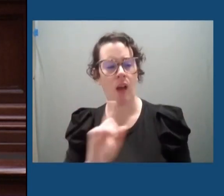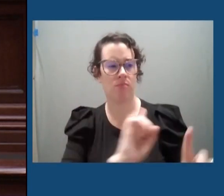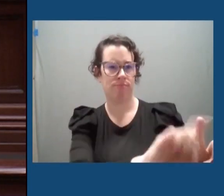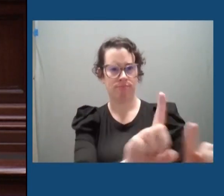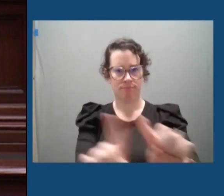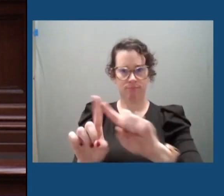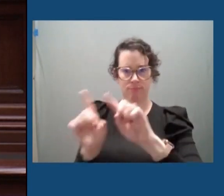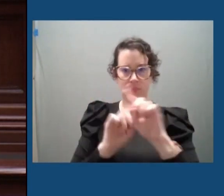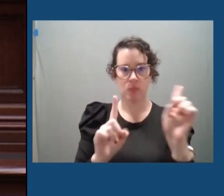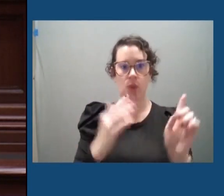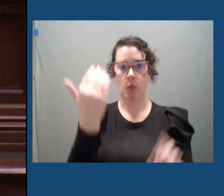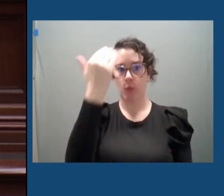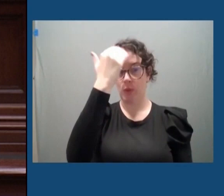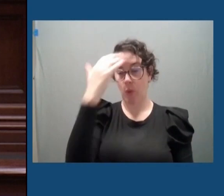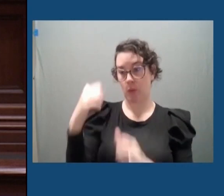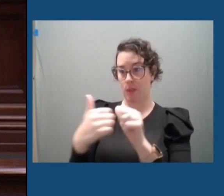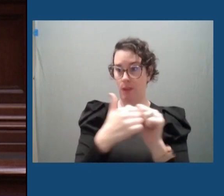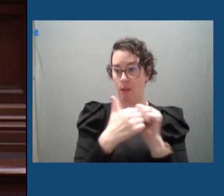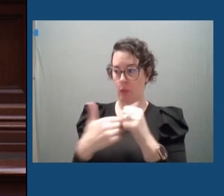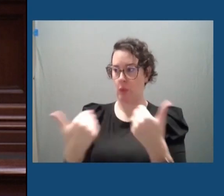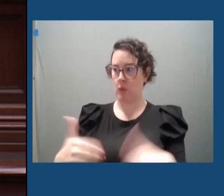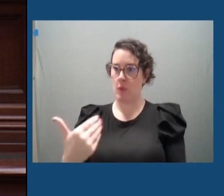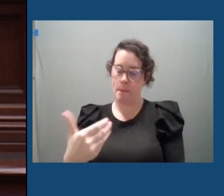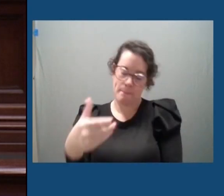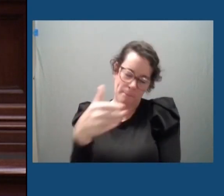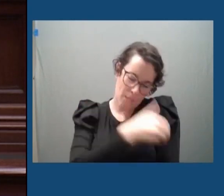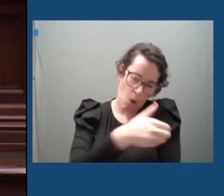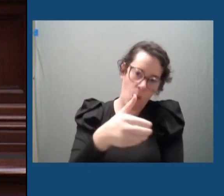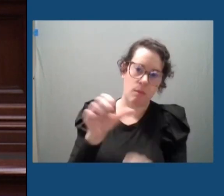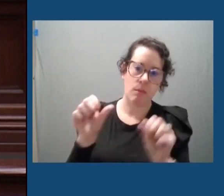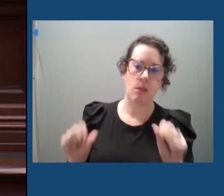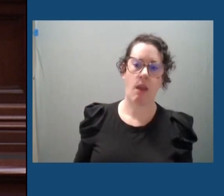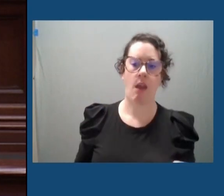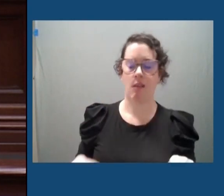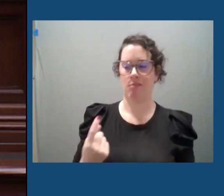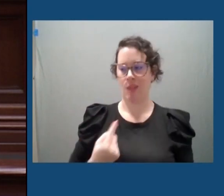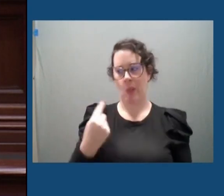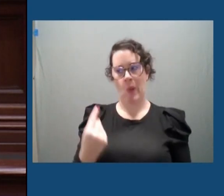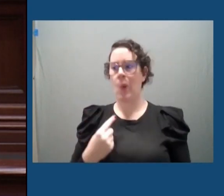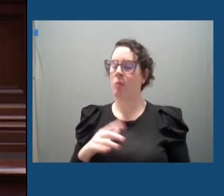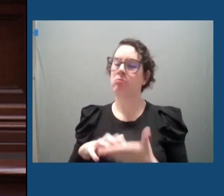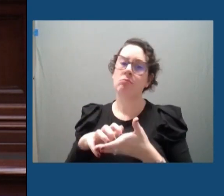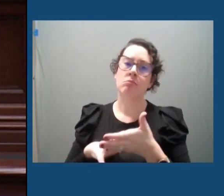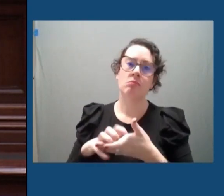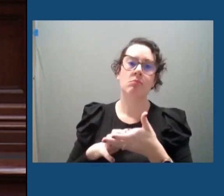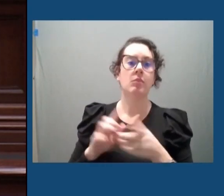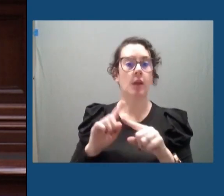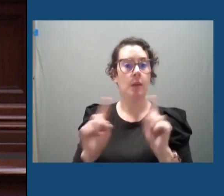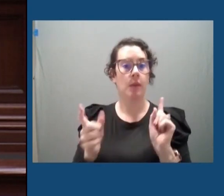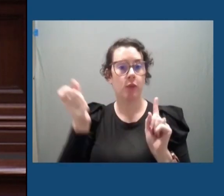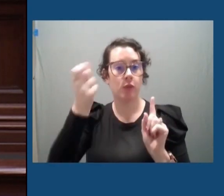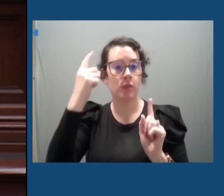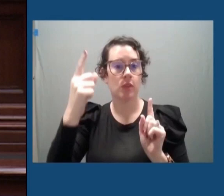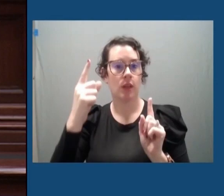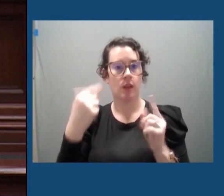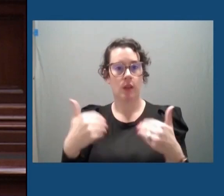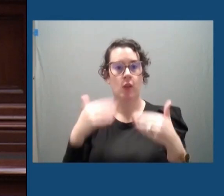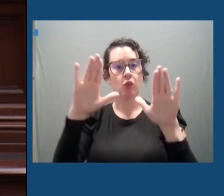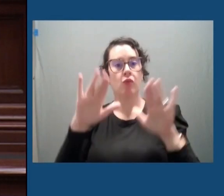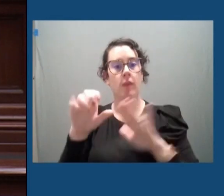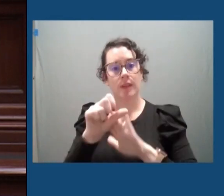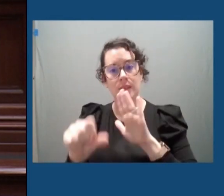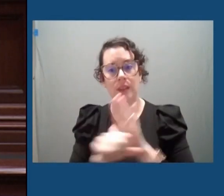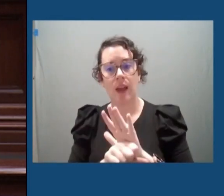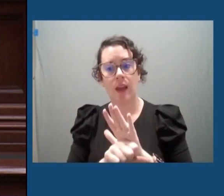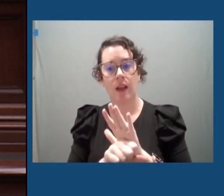know we're more powerful together than on our own. You know, it's fascinating to me that our great state is home to the world's